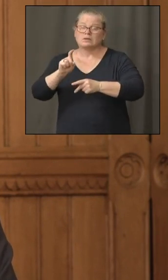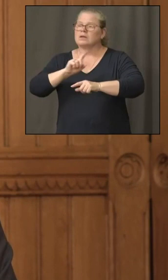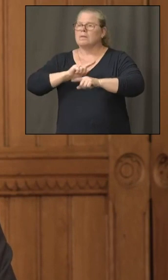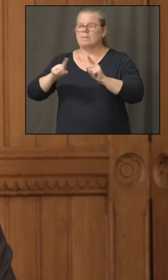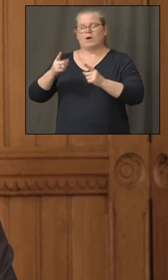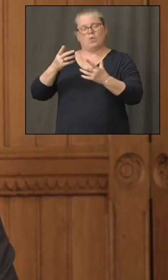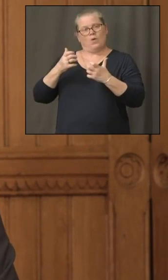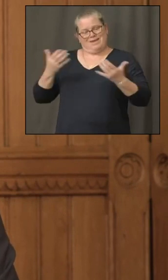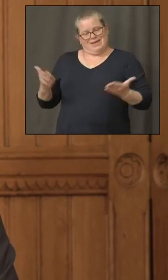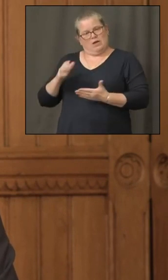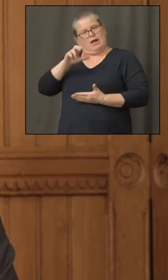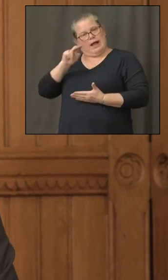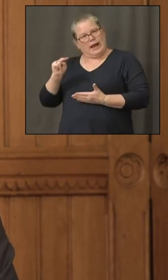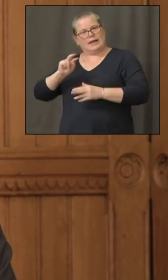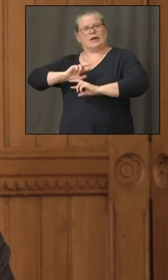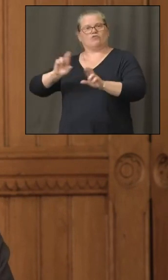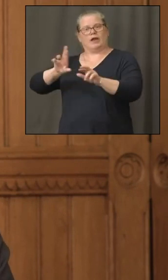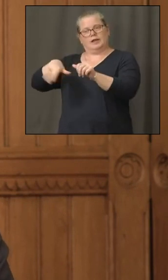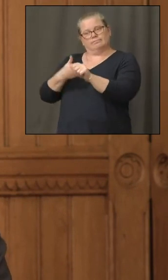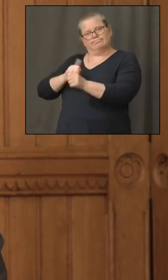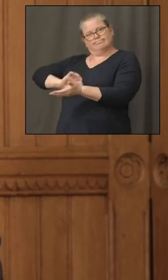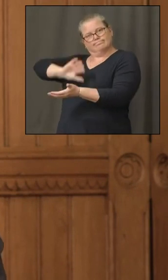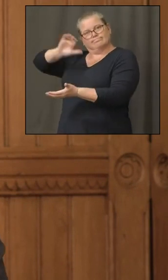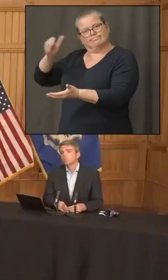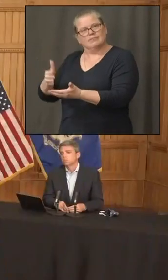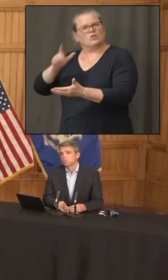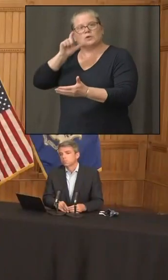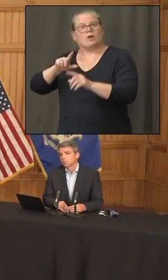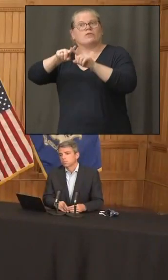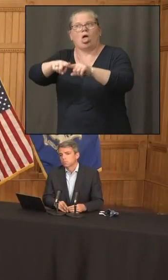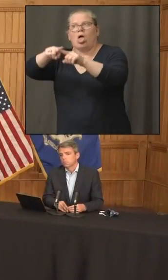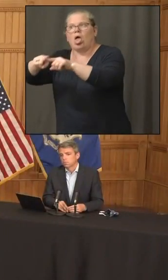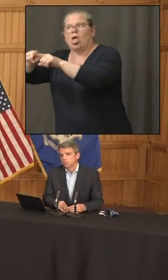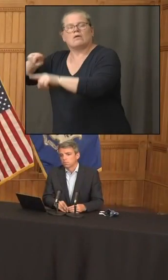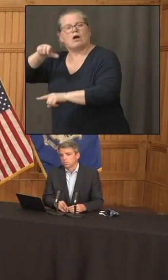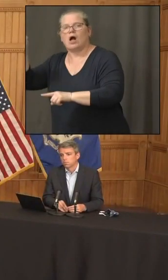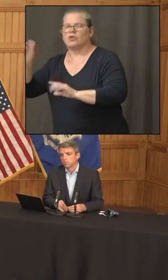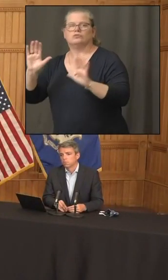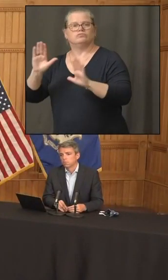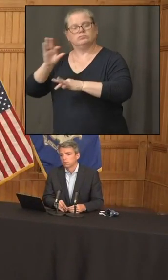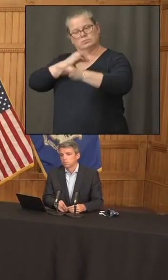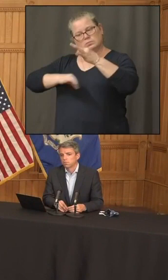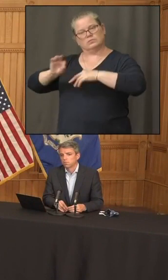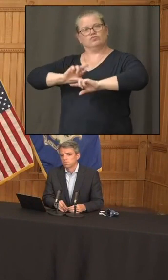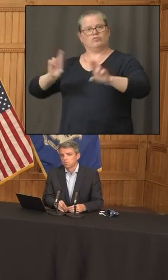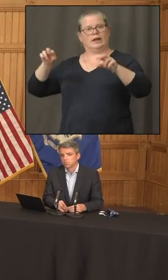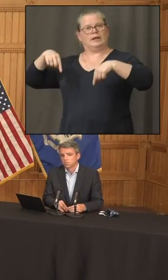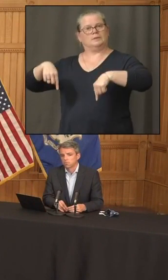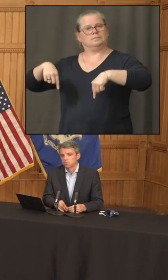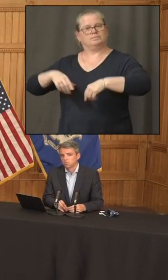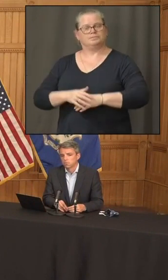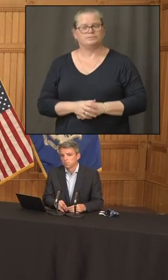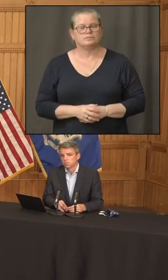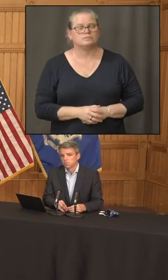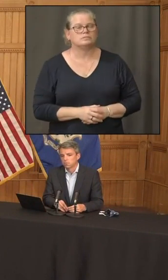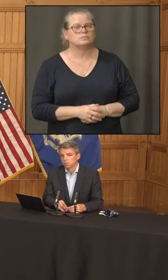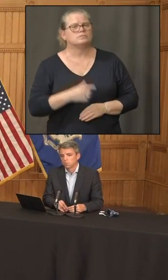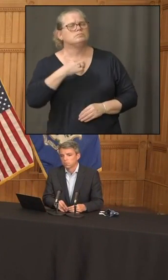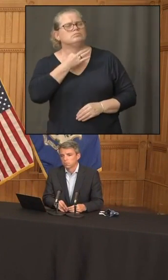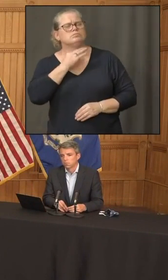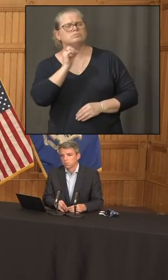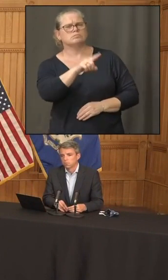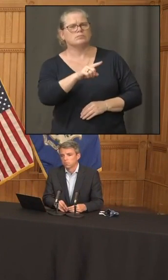do have a second wave. And my other question is, Governor Cuomo ended his press briefings